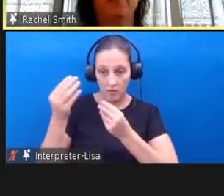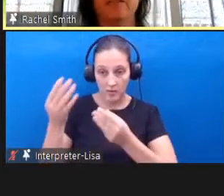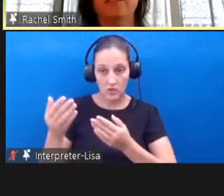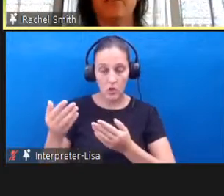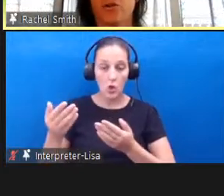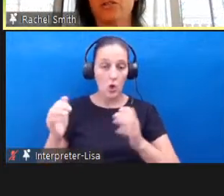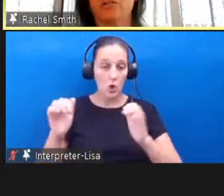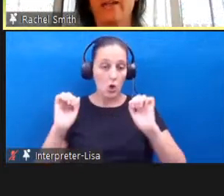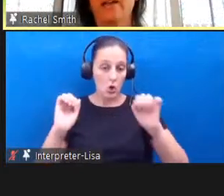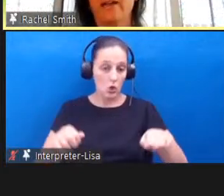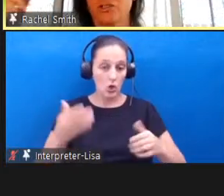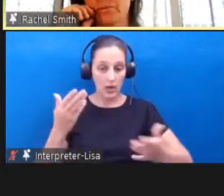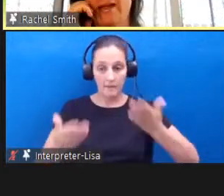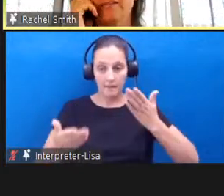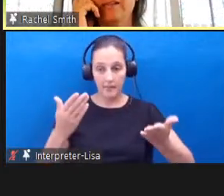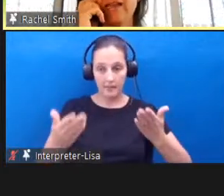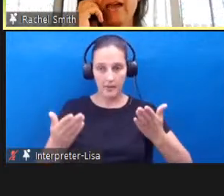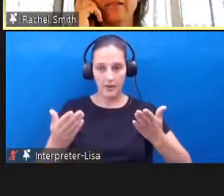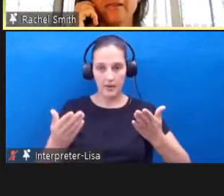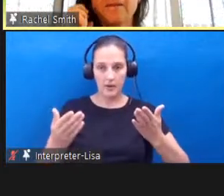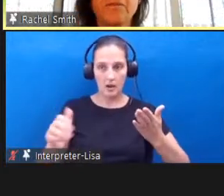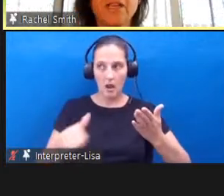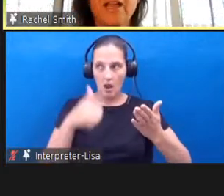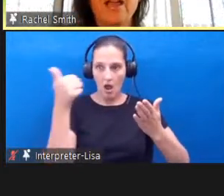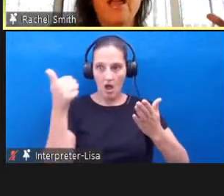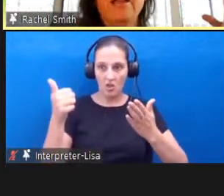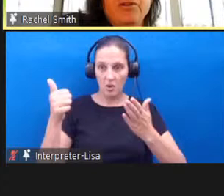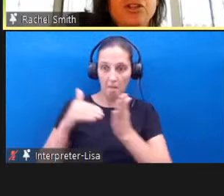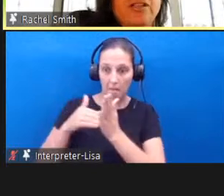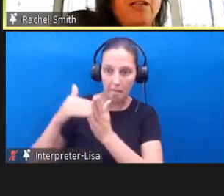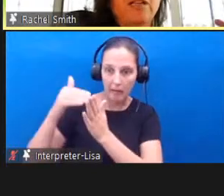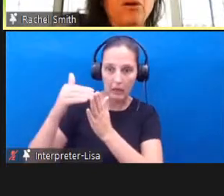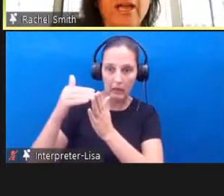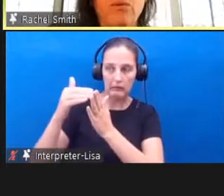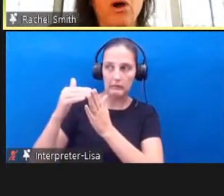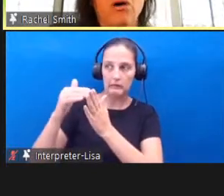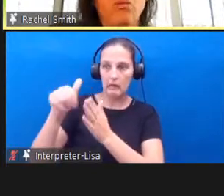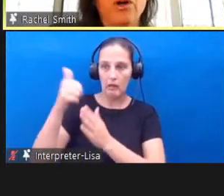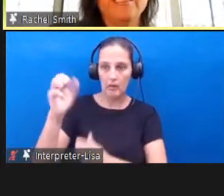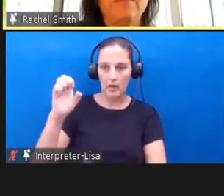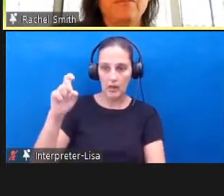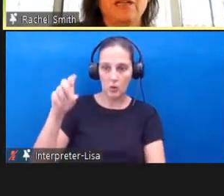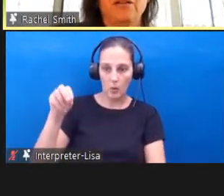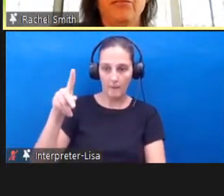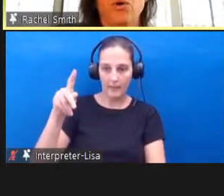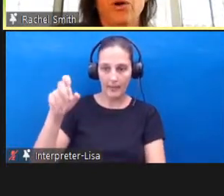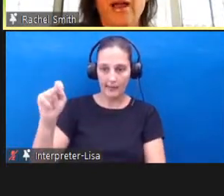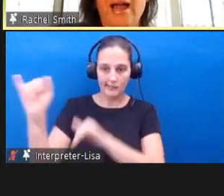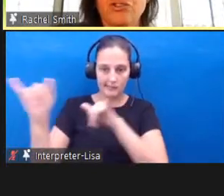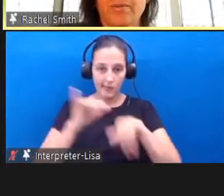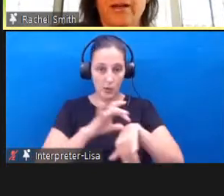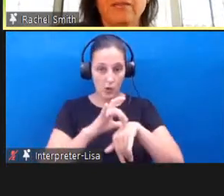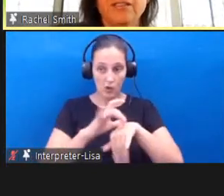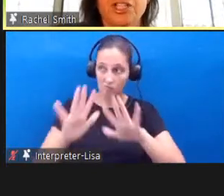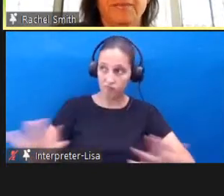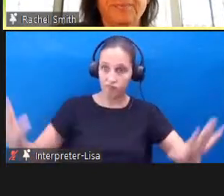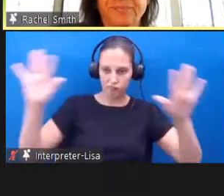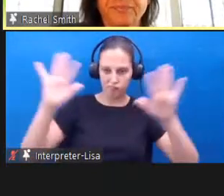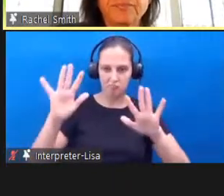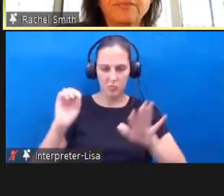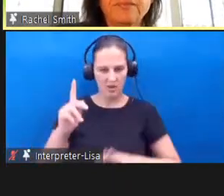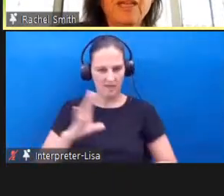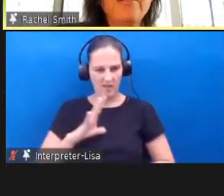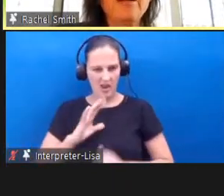have billions of Earth-like exoplanets in the galaxy. And then we start thinking, okay, well, what does that mean for